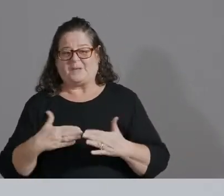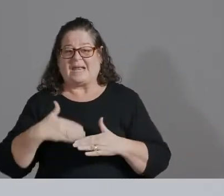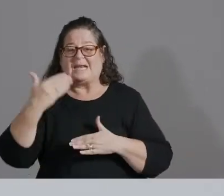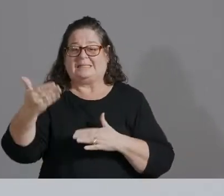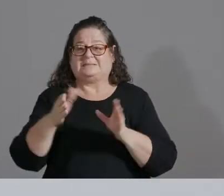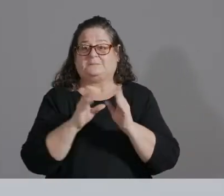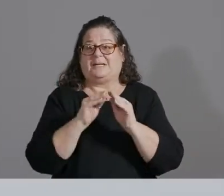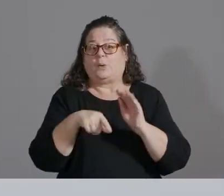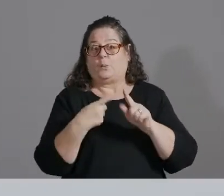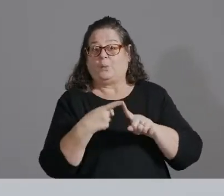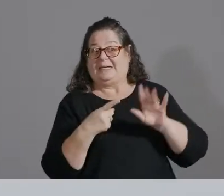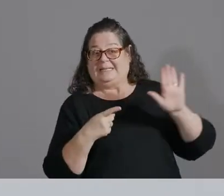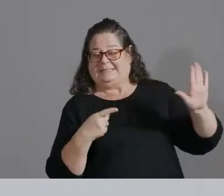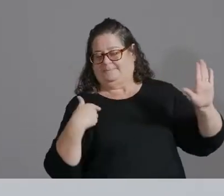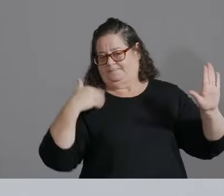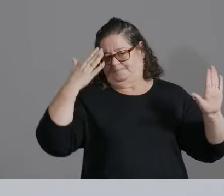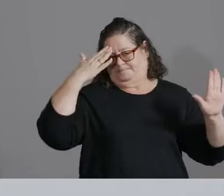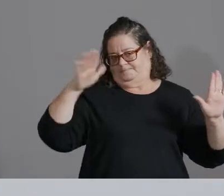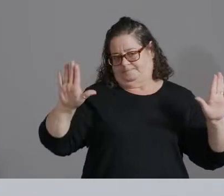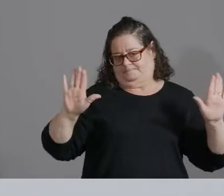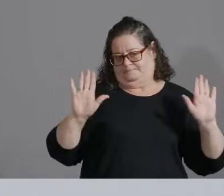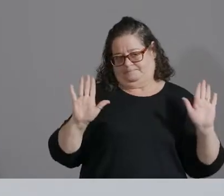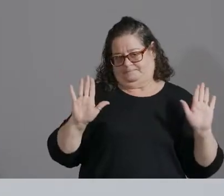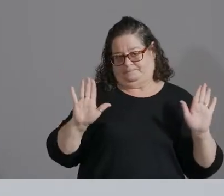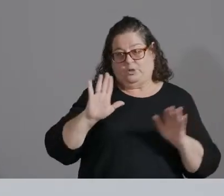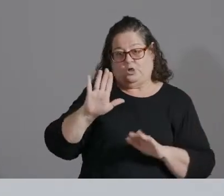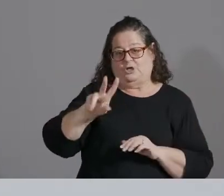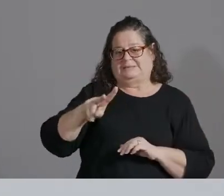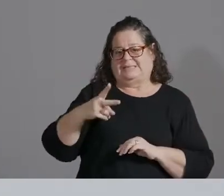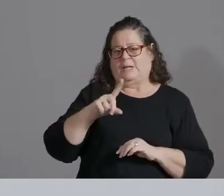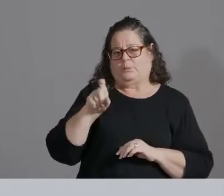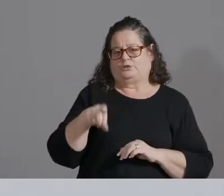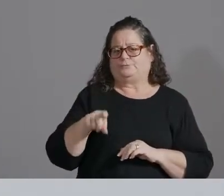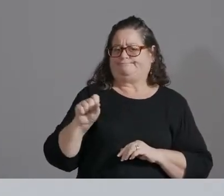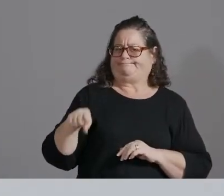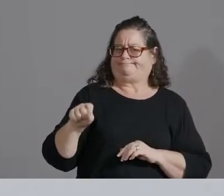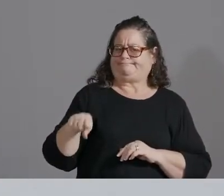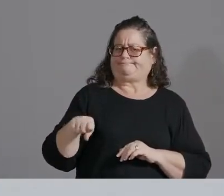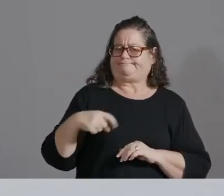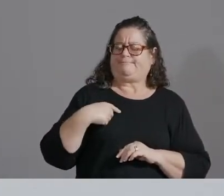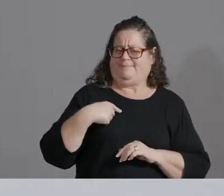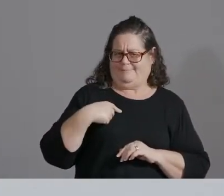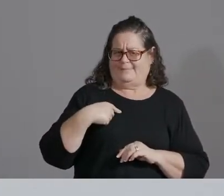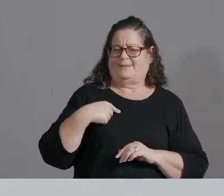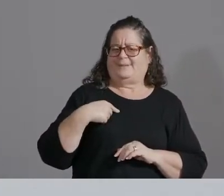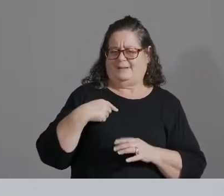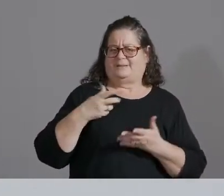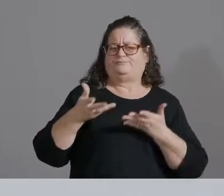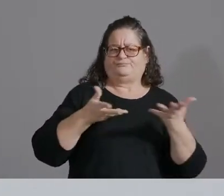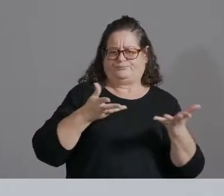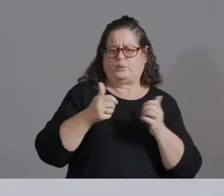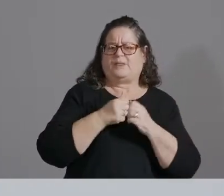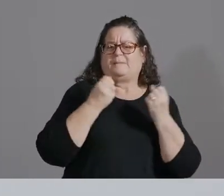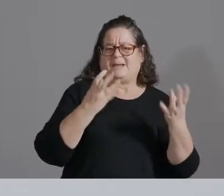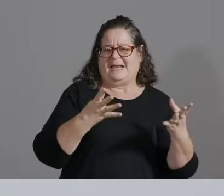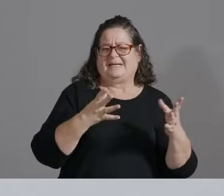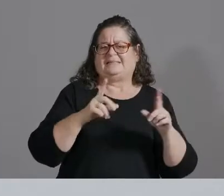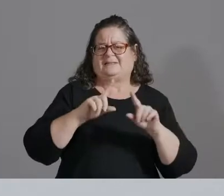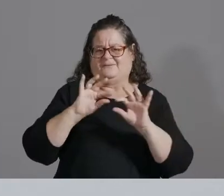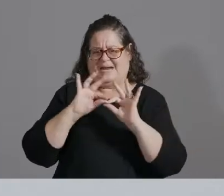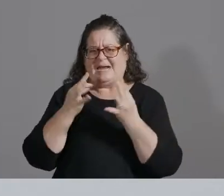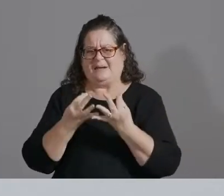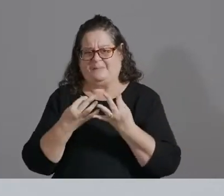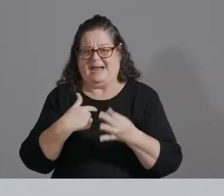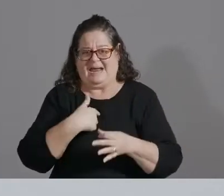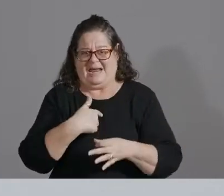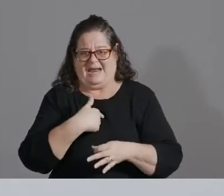yes, I have talked. I mean, I've been out, I've been vaccinating people, I've been talking with families. And so, yes,